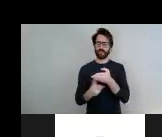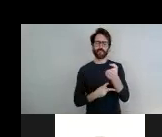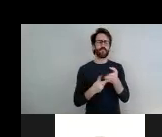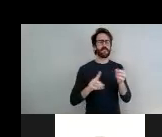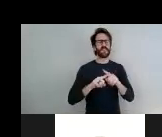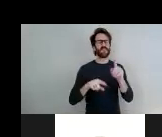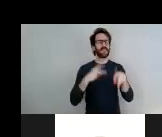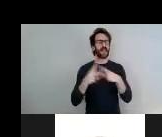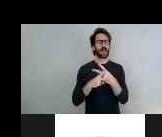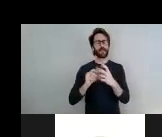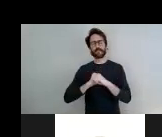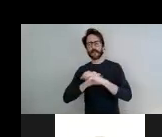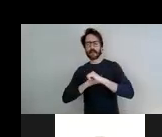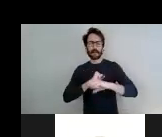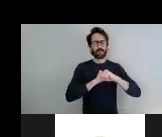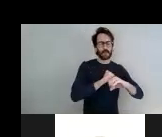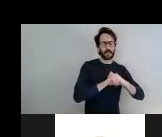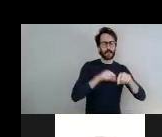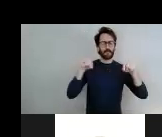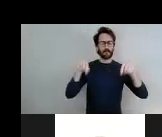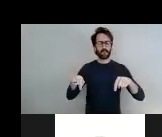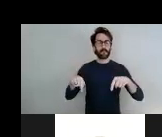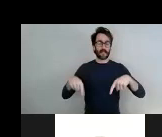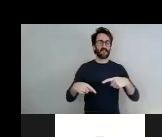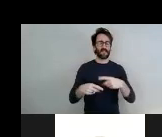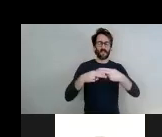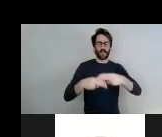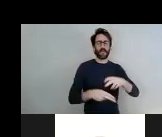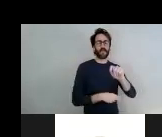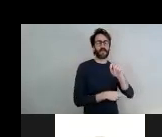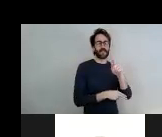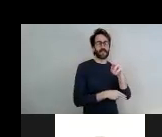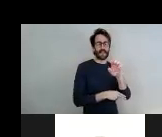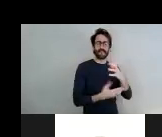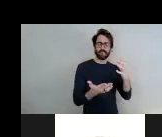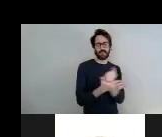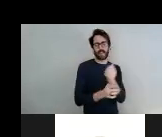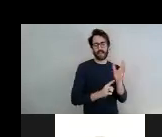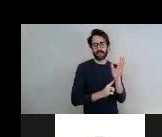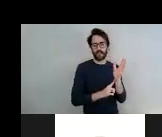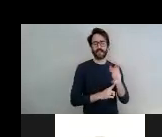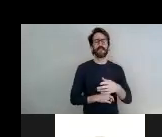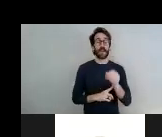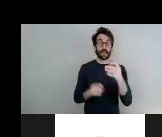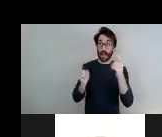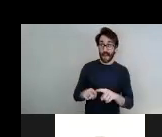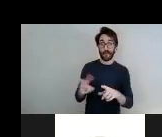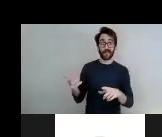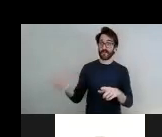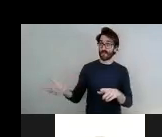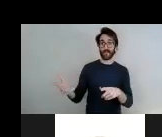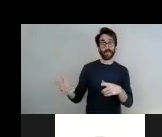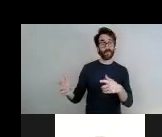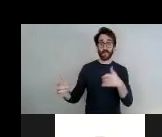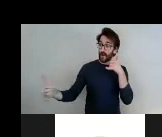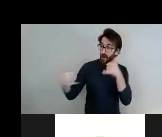any kind of scam we're seeing. Always important to, if you're getting an email or a phone call or a message on